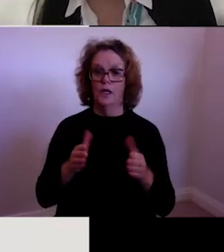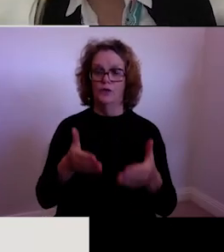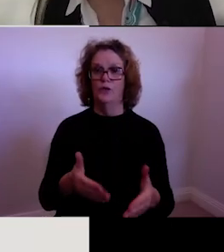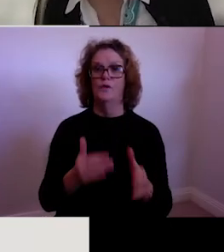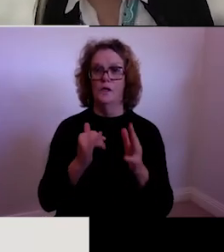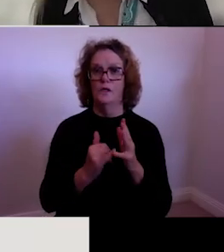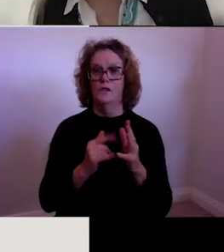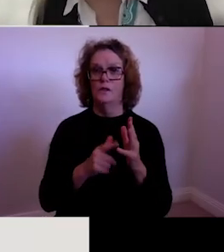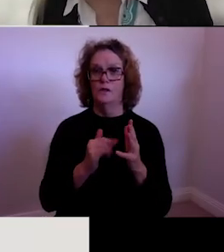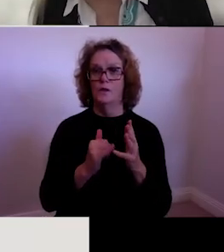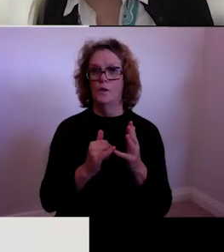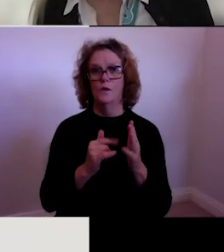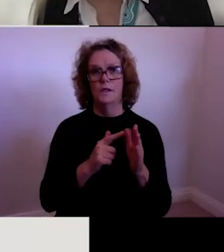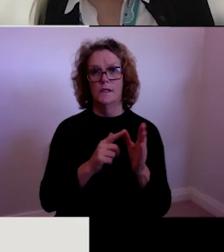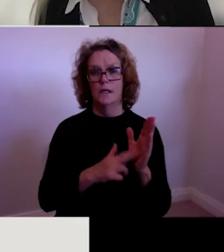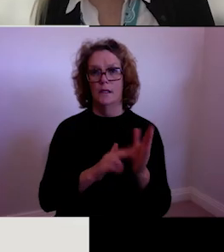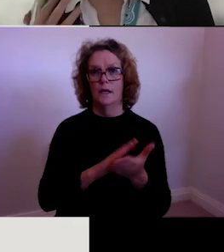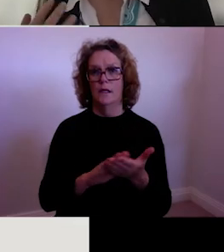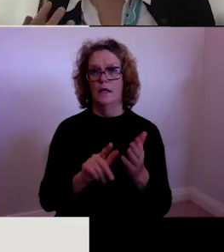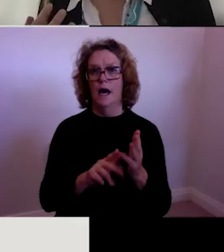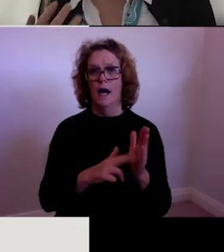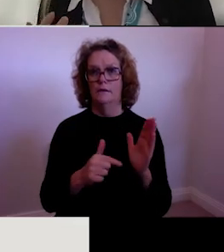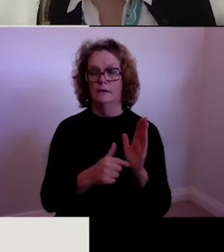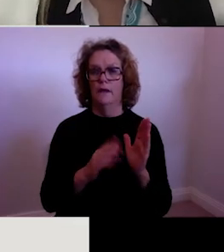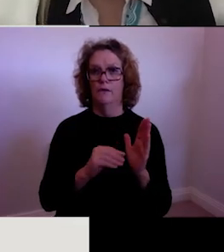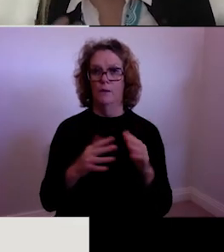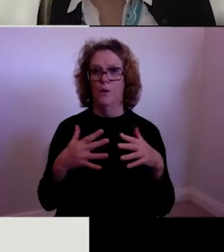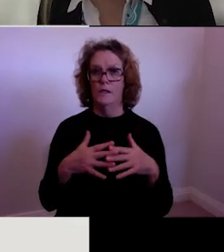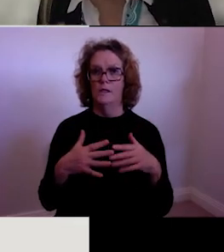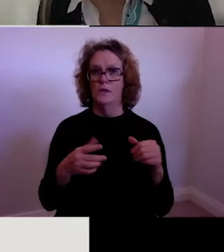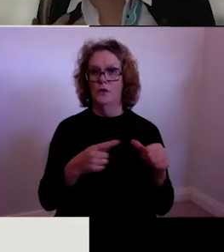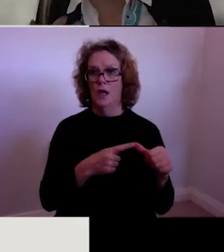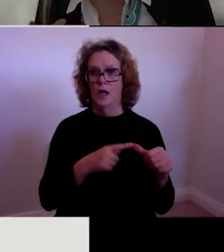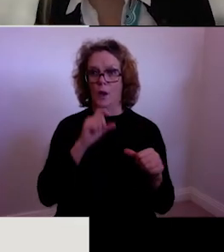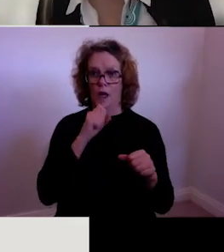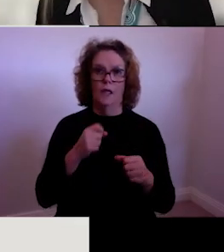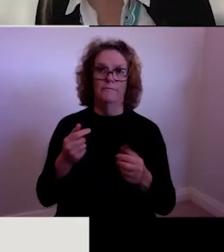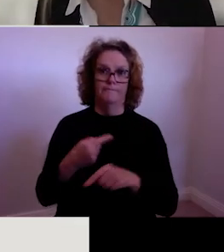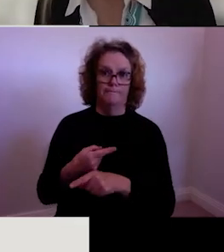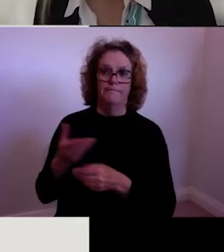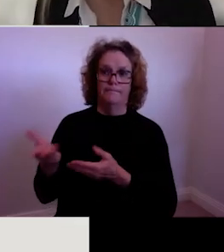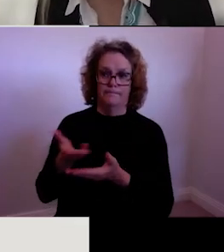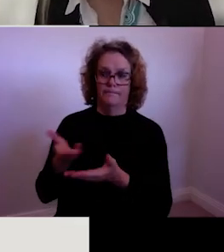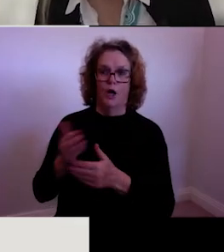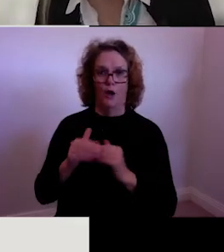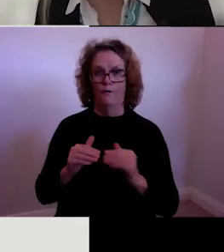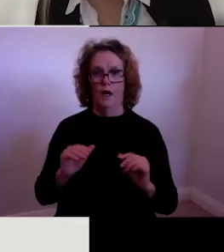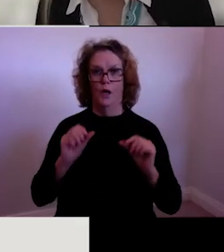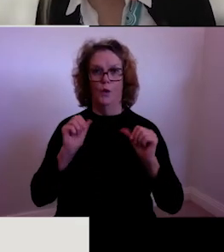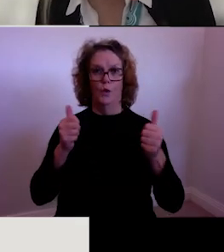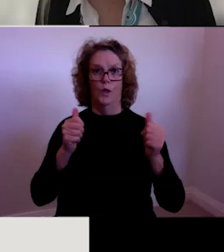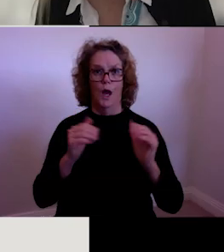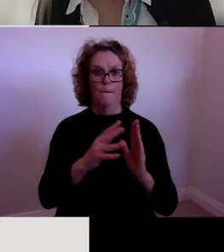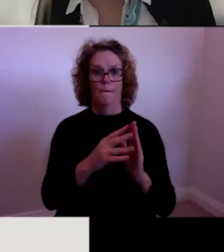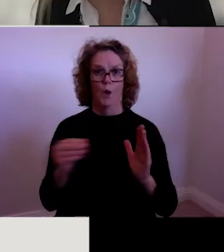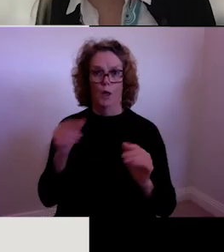Hunt from Western Australia, and we will talk together about what a good model of care looks like for